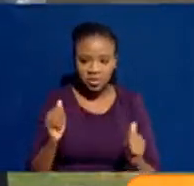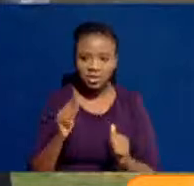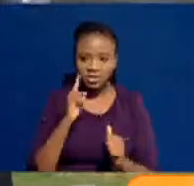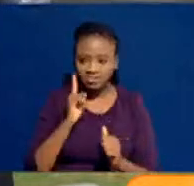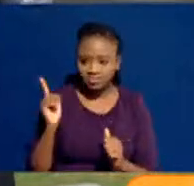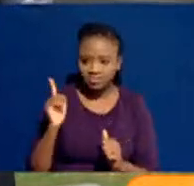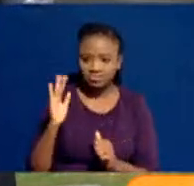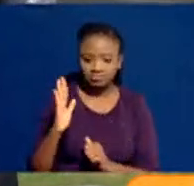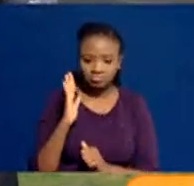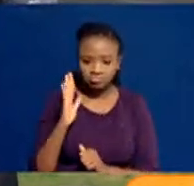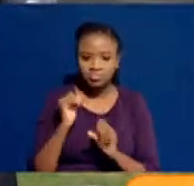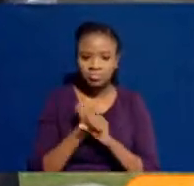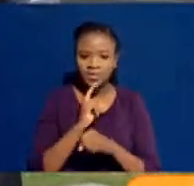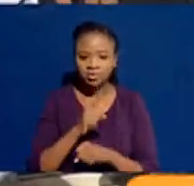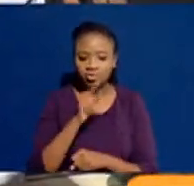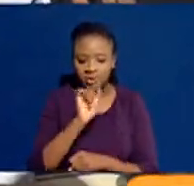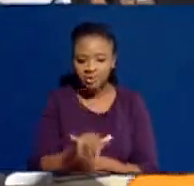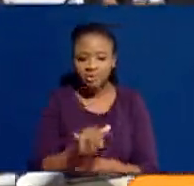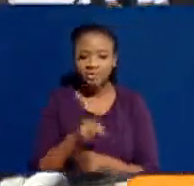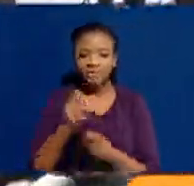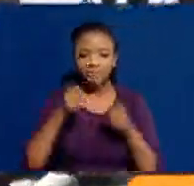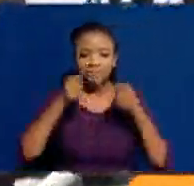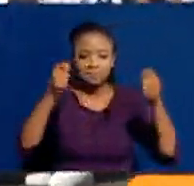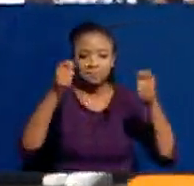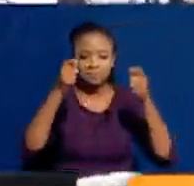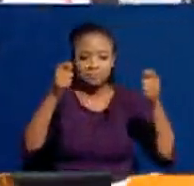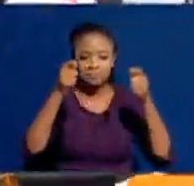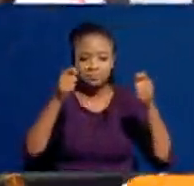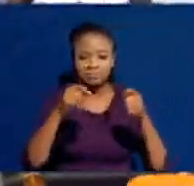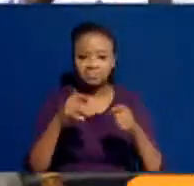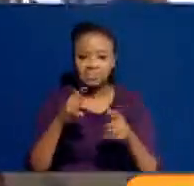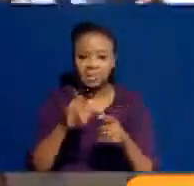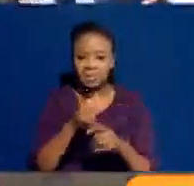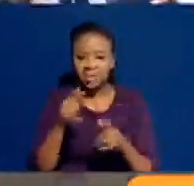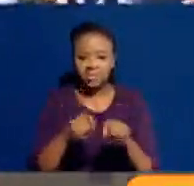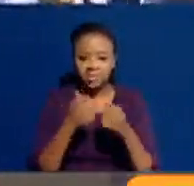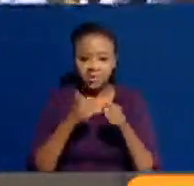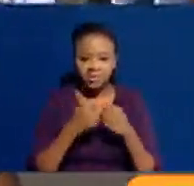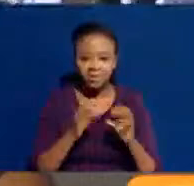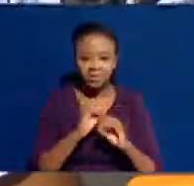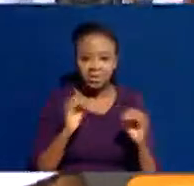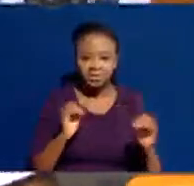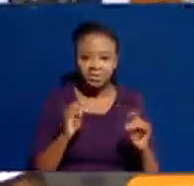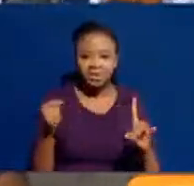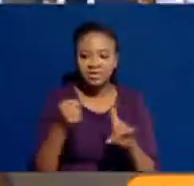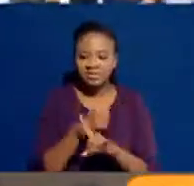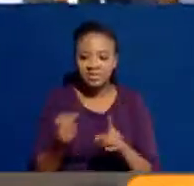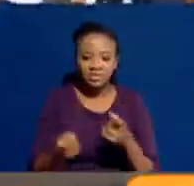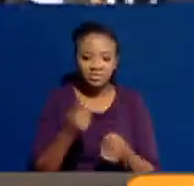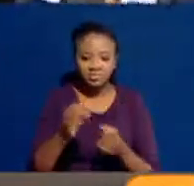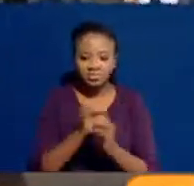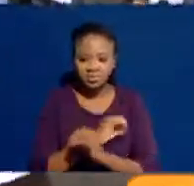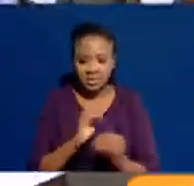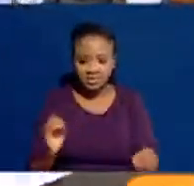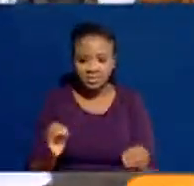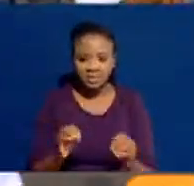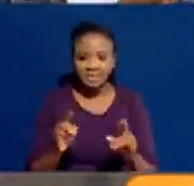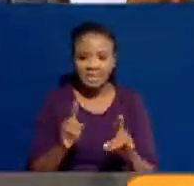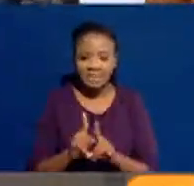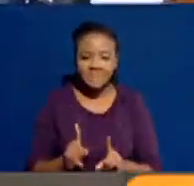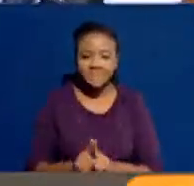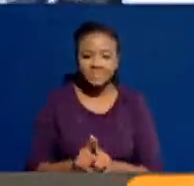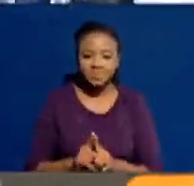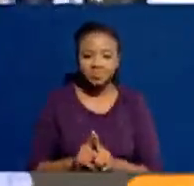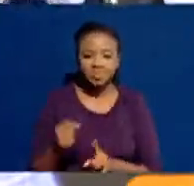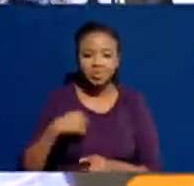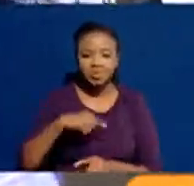doria kuhakikisha maandamano hayo ya haki hayatatiziki. Droughts all over in the north of Horn of Africa.